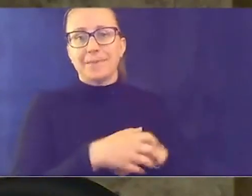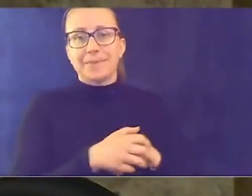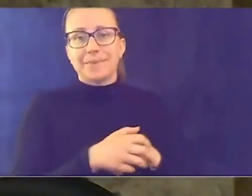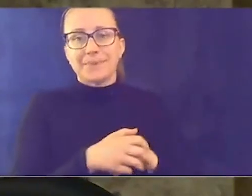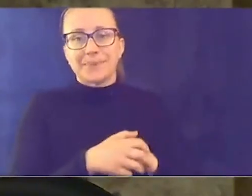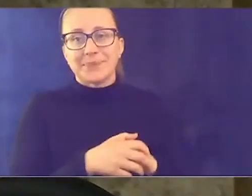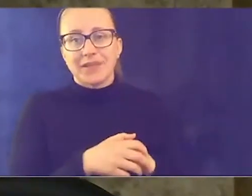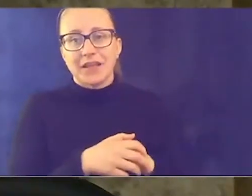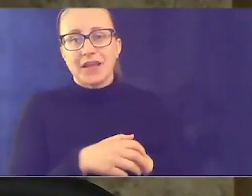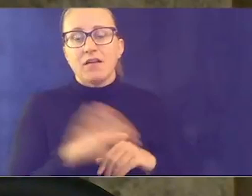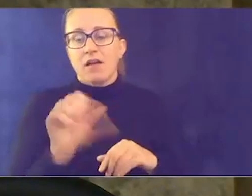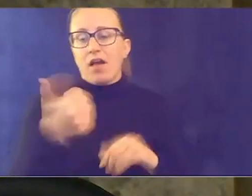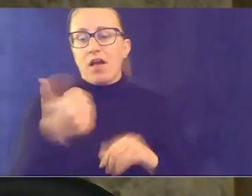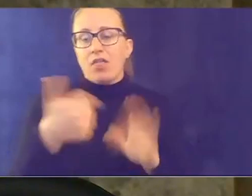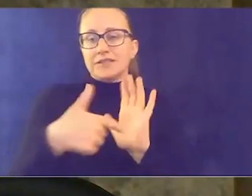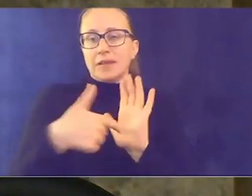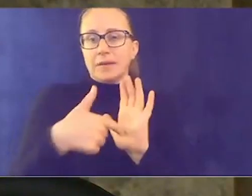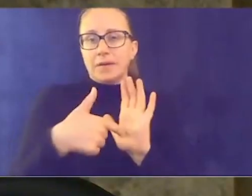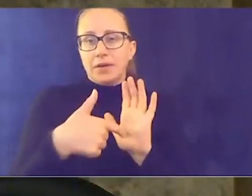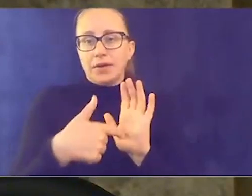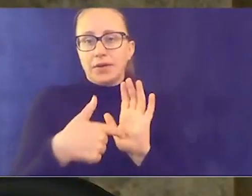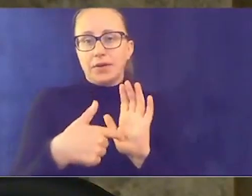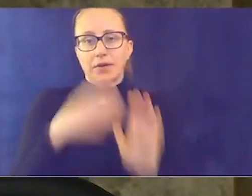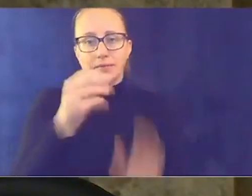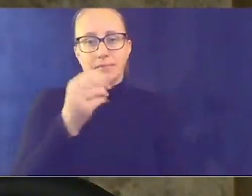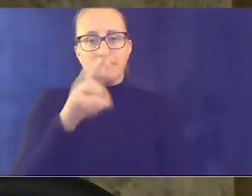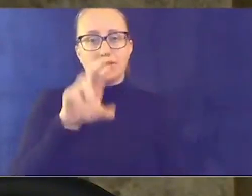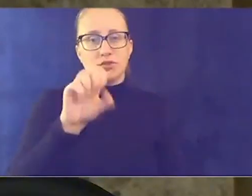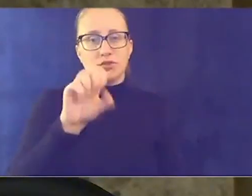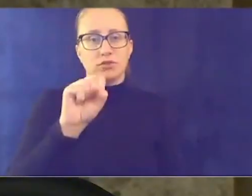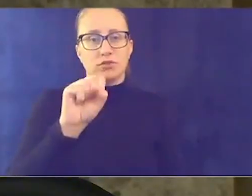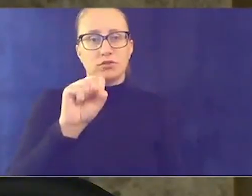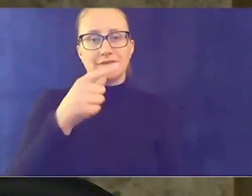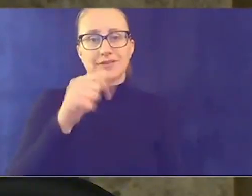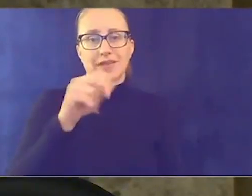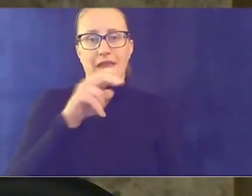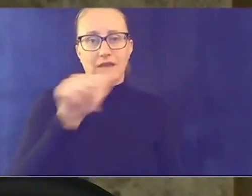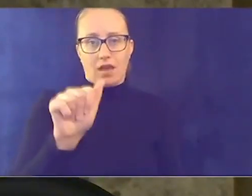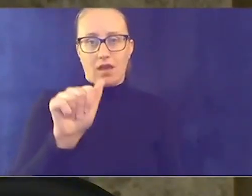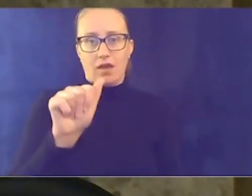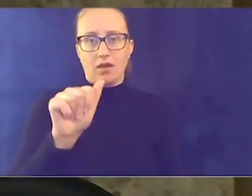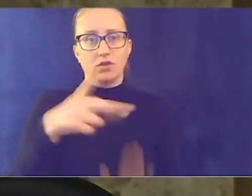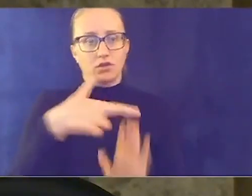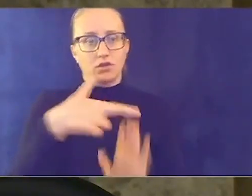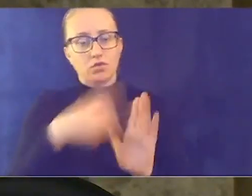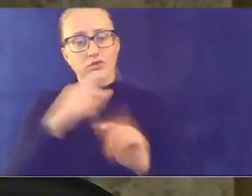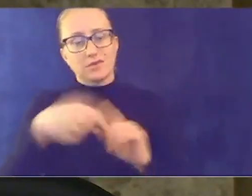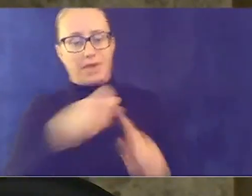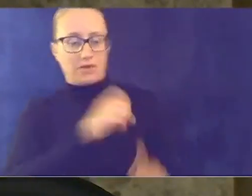Another example is, Mr. Skanga, the recent CMS rules about staffing ratios.